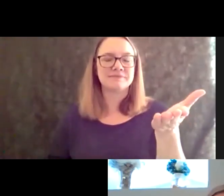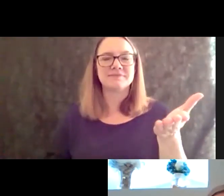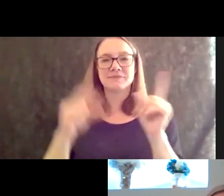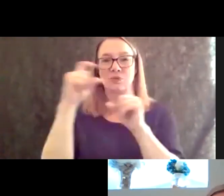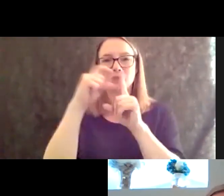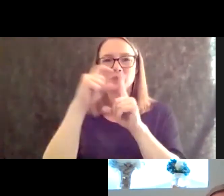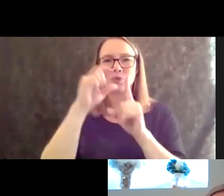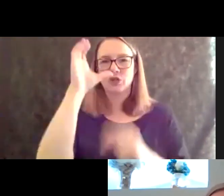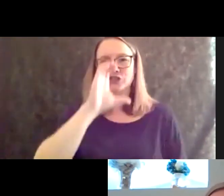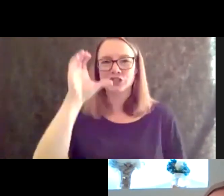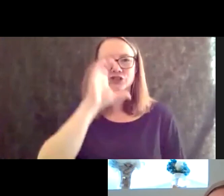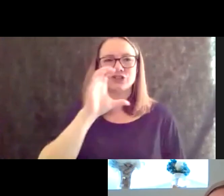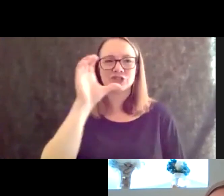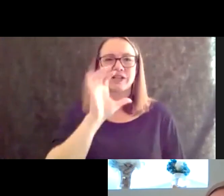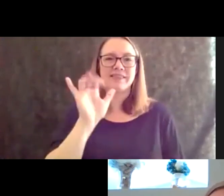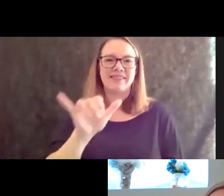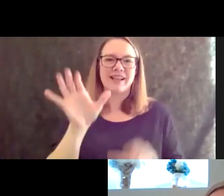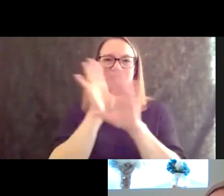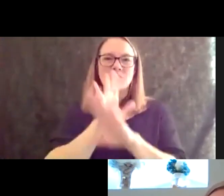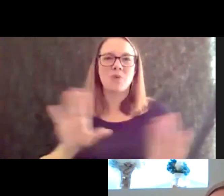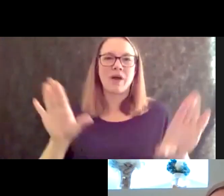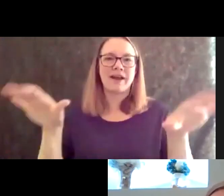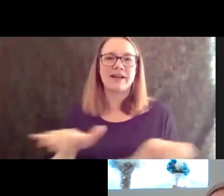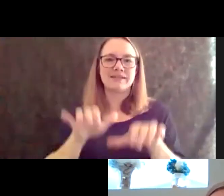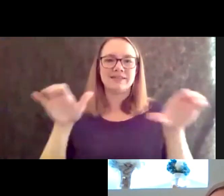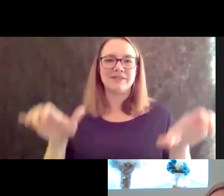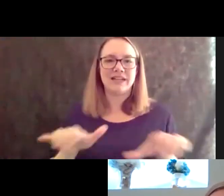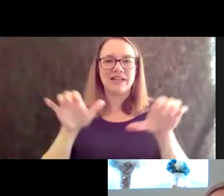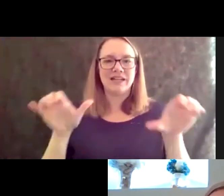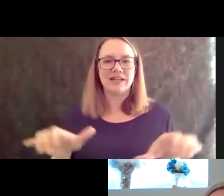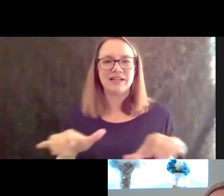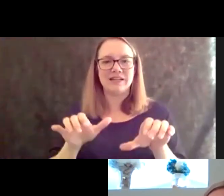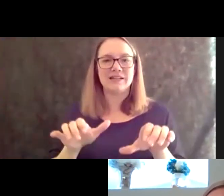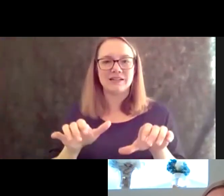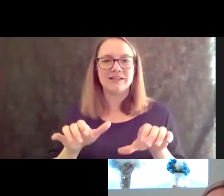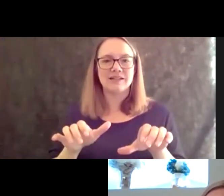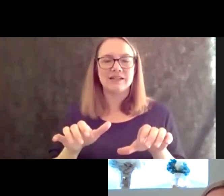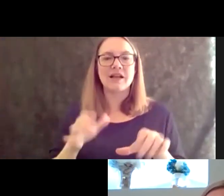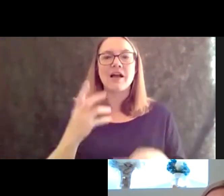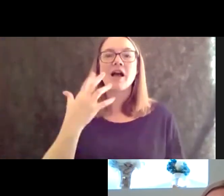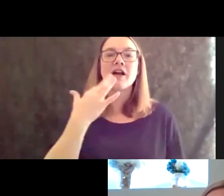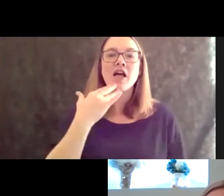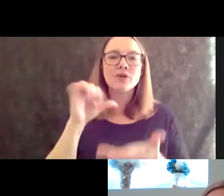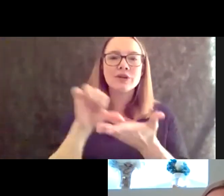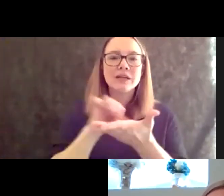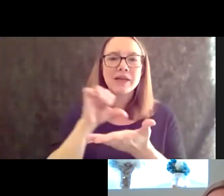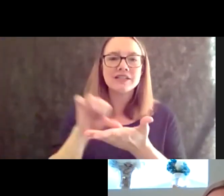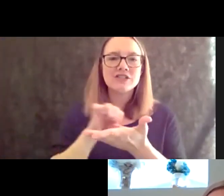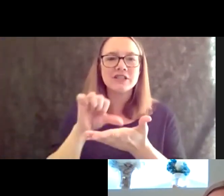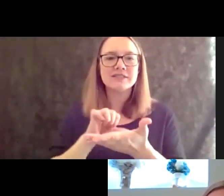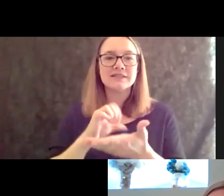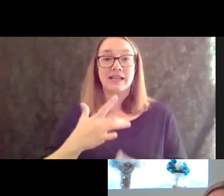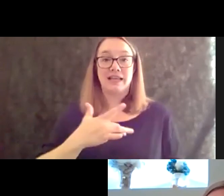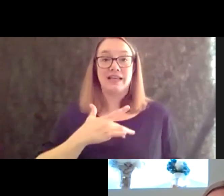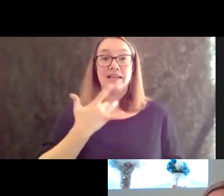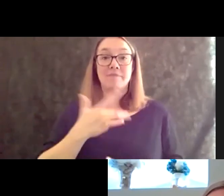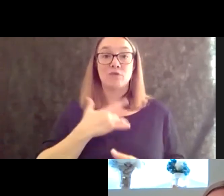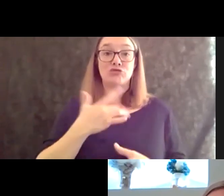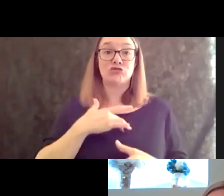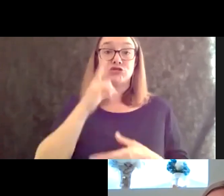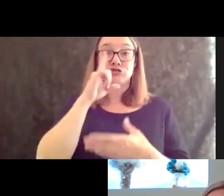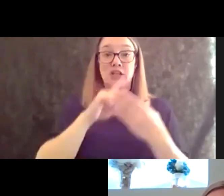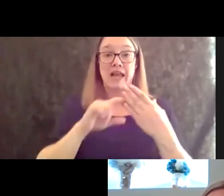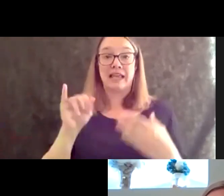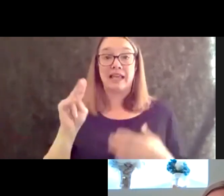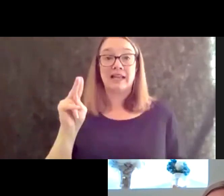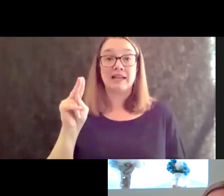quiet activity. What else is in here? There's coloring pages, emotional check-ins.